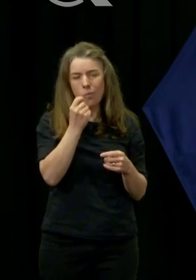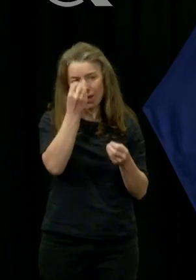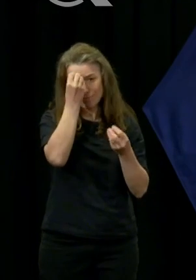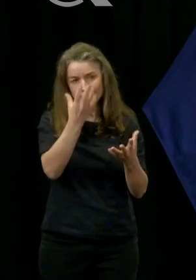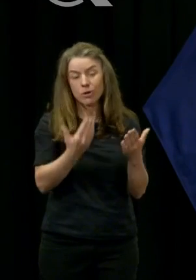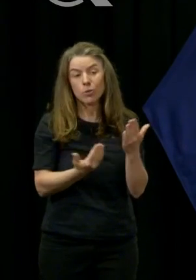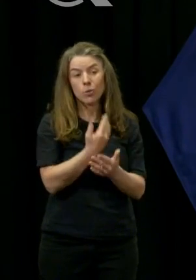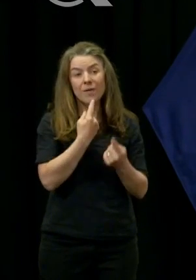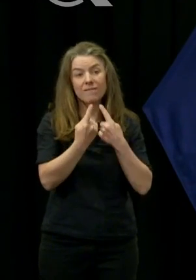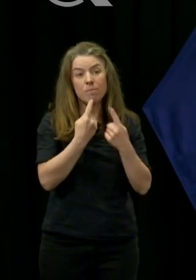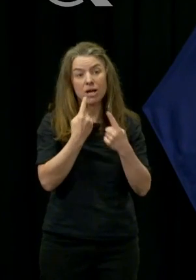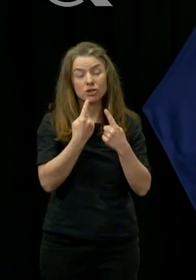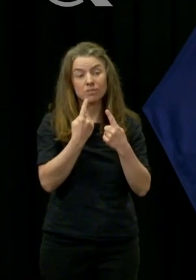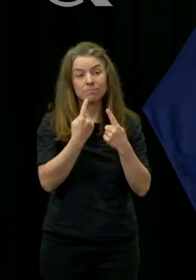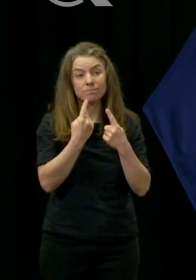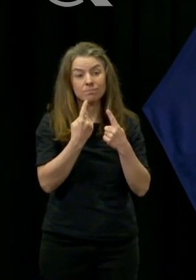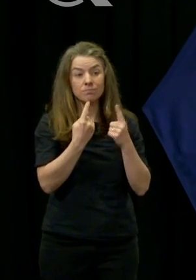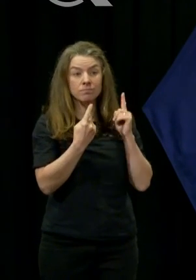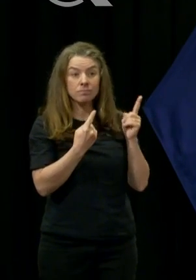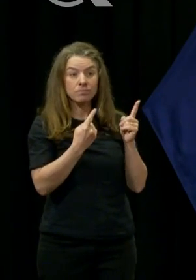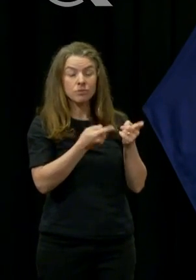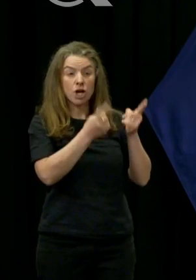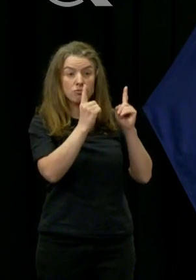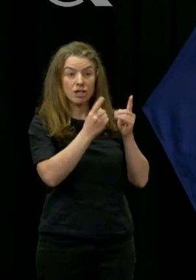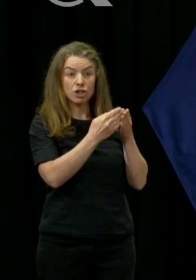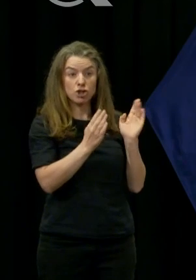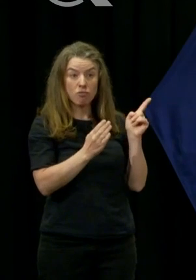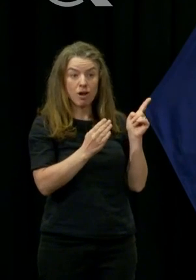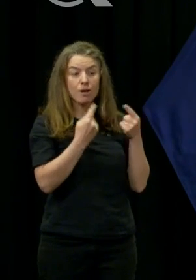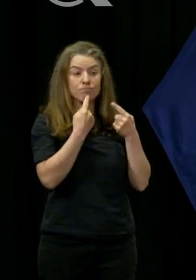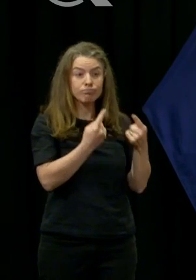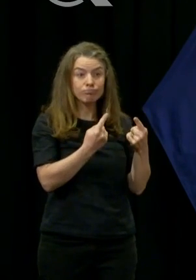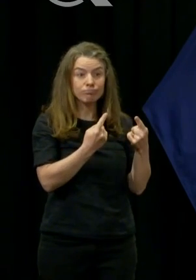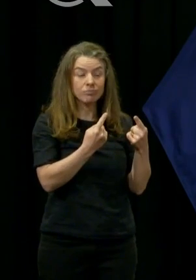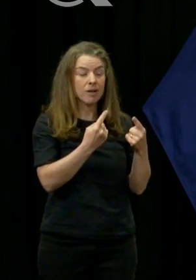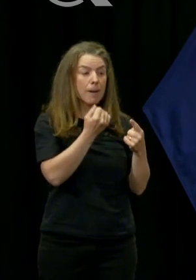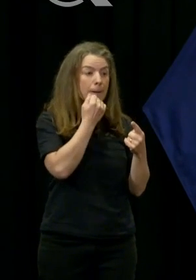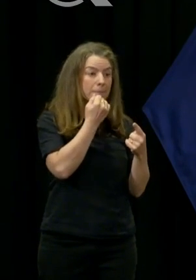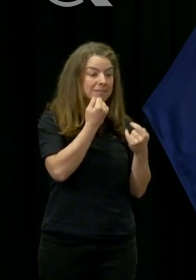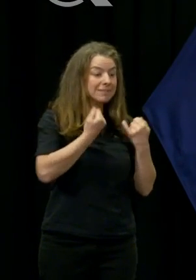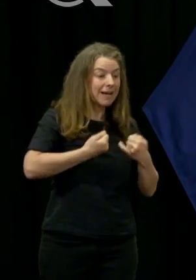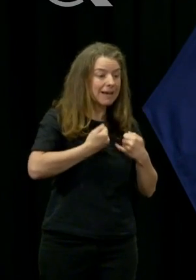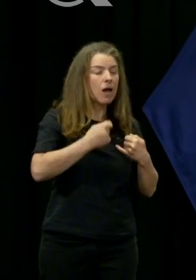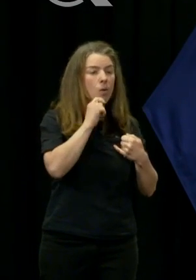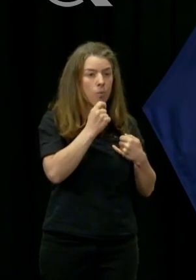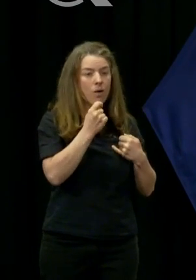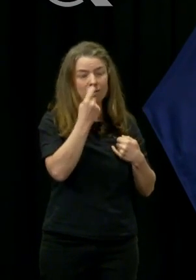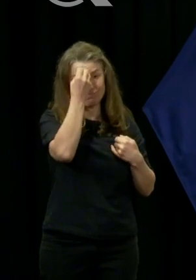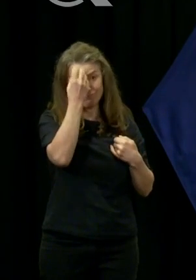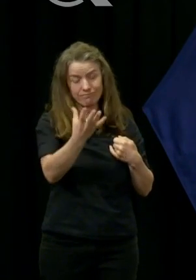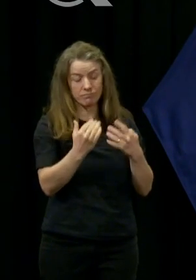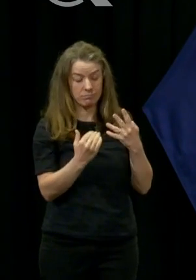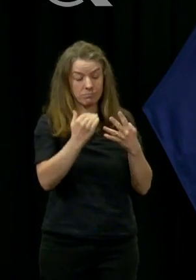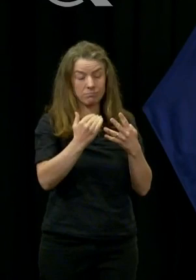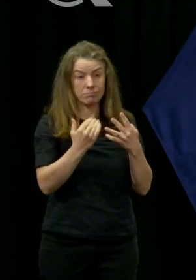the Director General sets out the cases for that day. He will also indicate any movement in our alert system. That could apply to